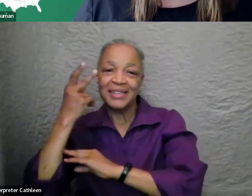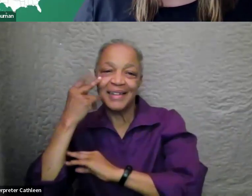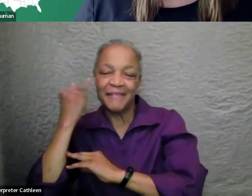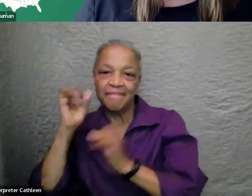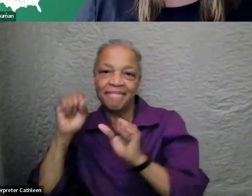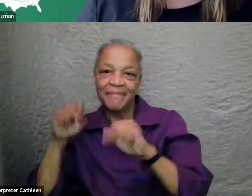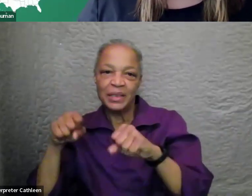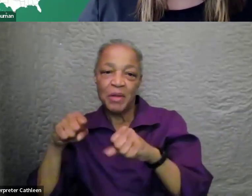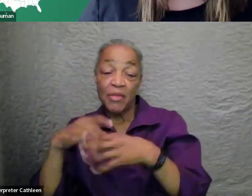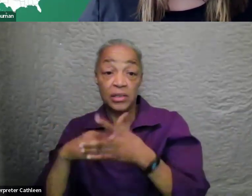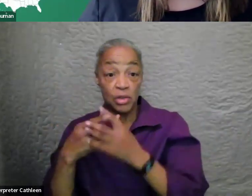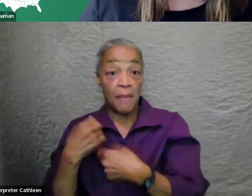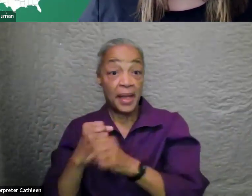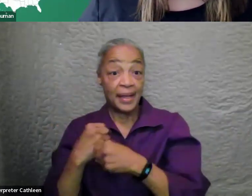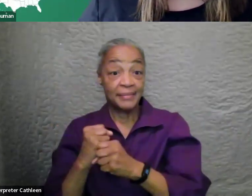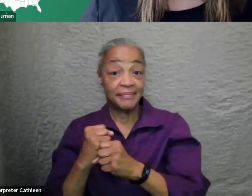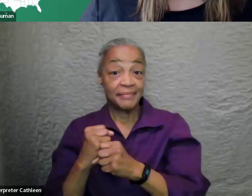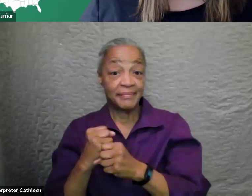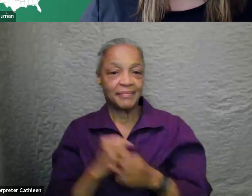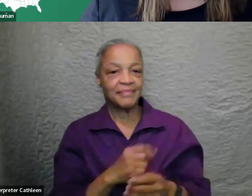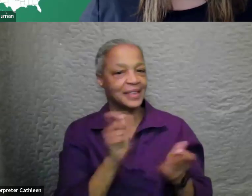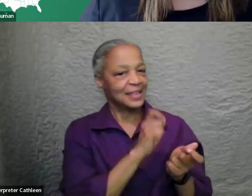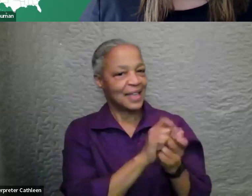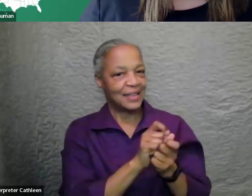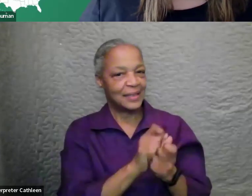can start making. Exactly.